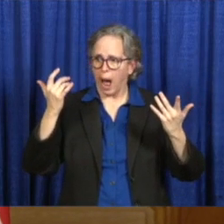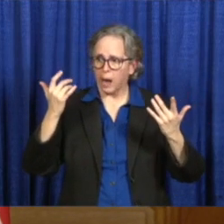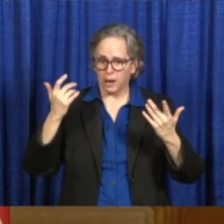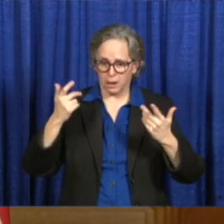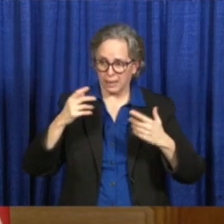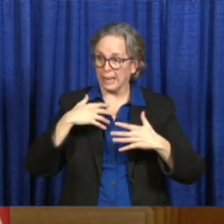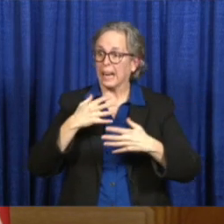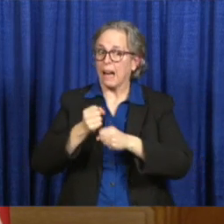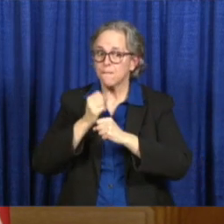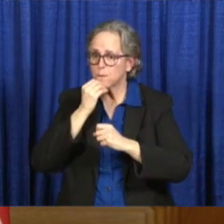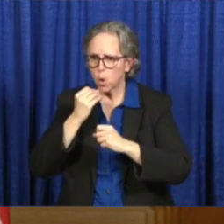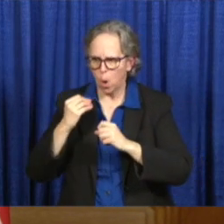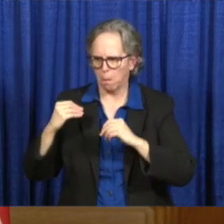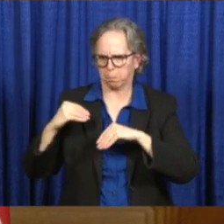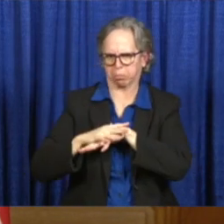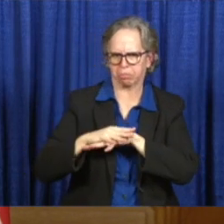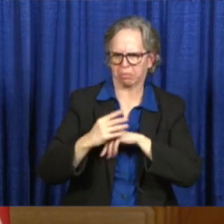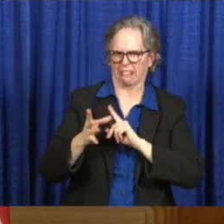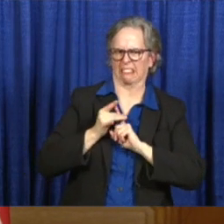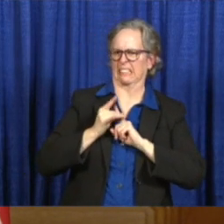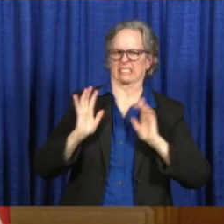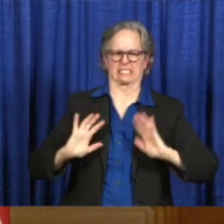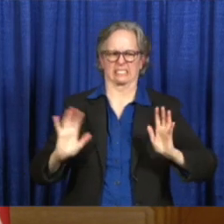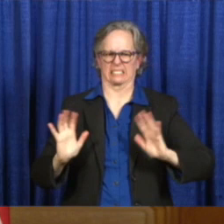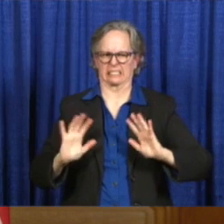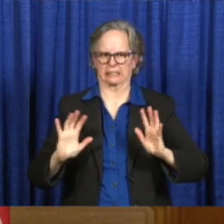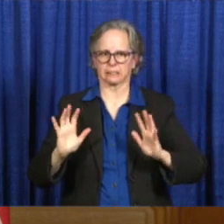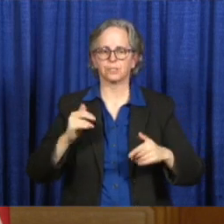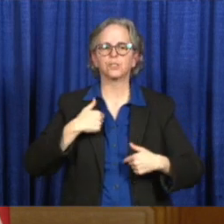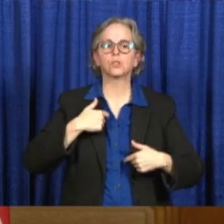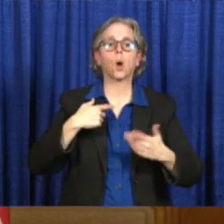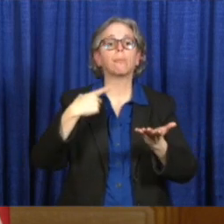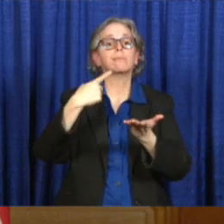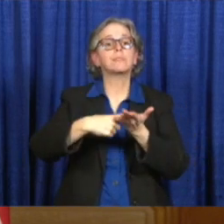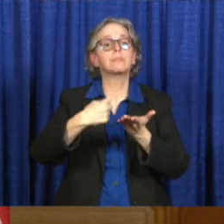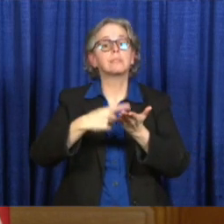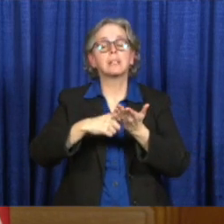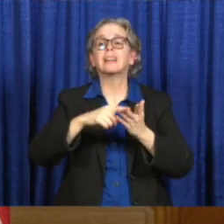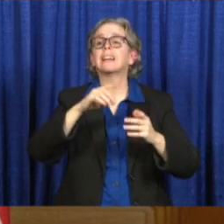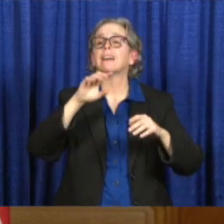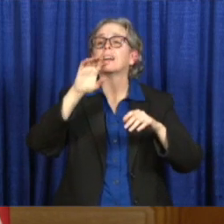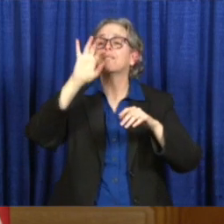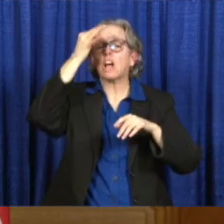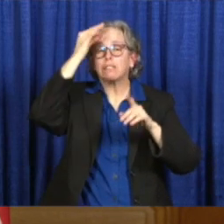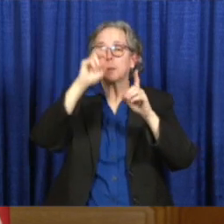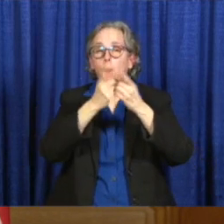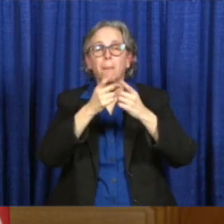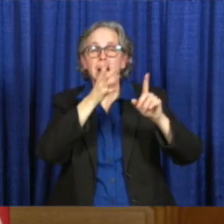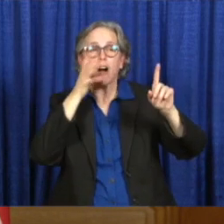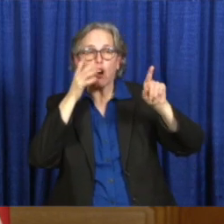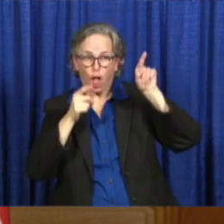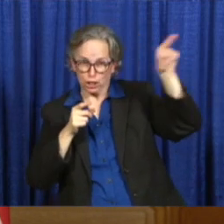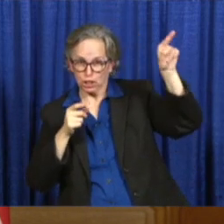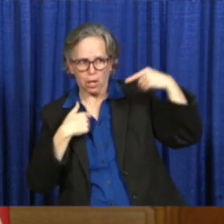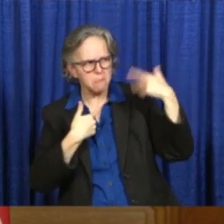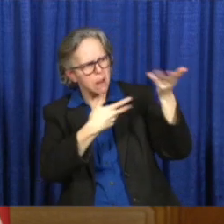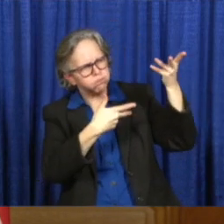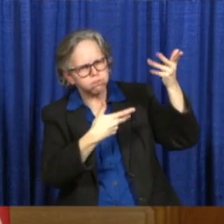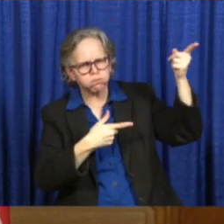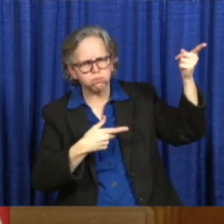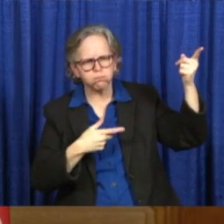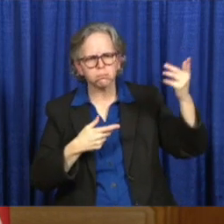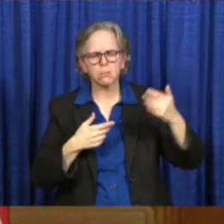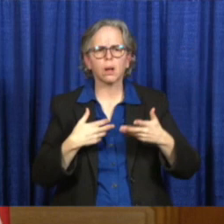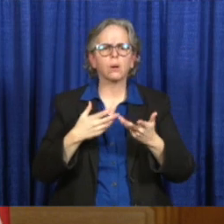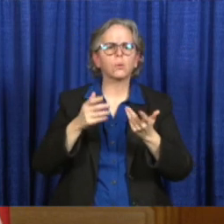partners, the Department of Agriculture, for example, and also working with grocery stores on